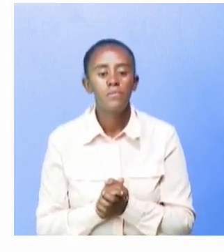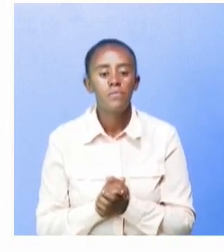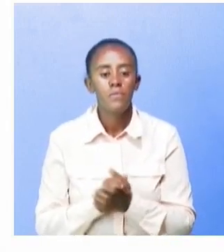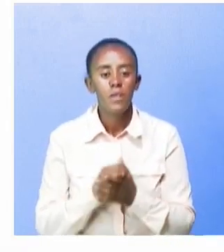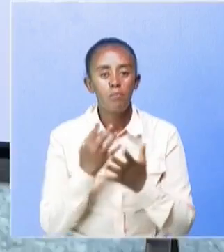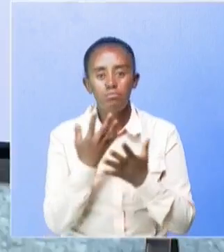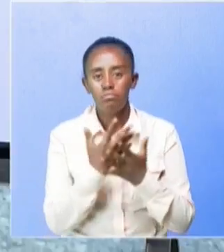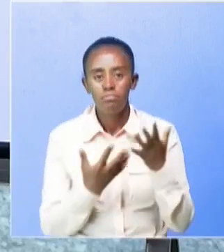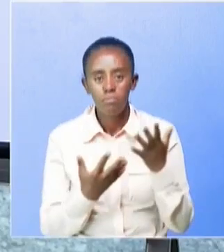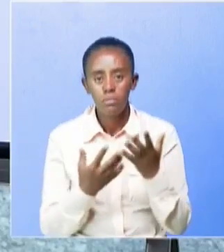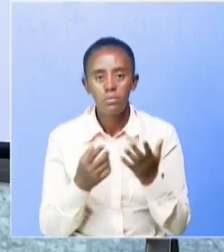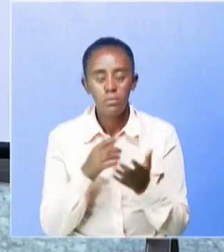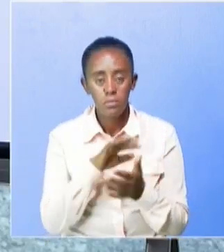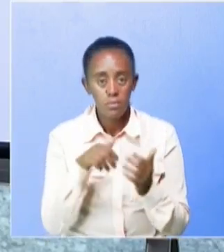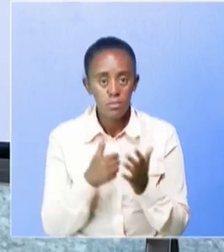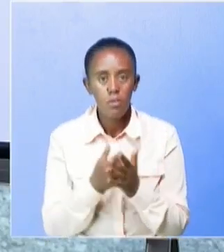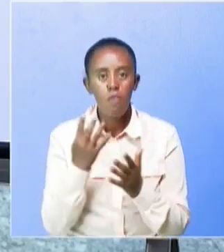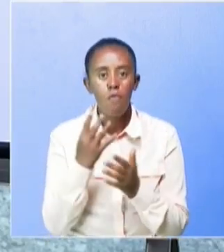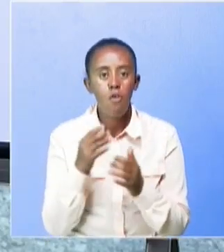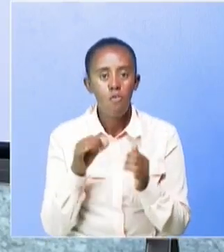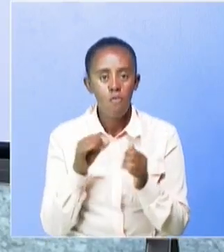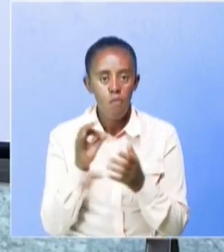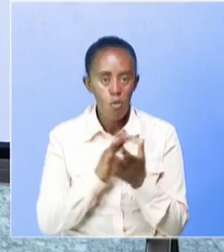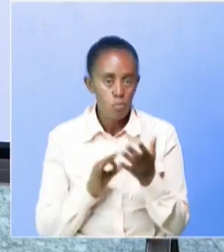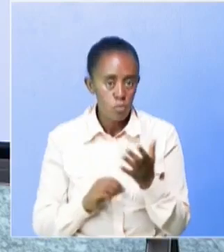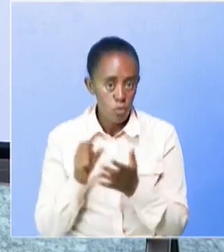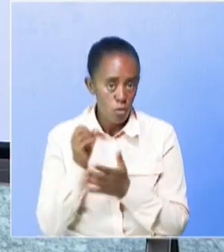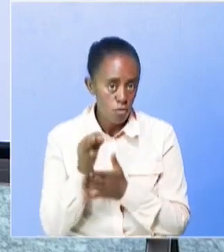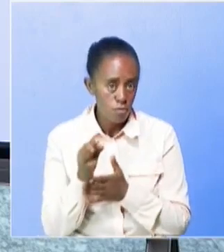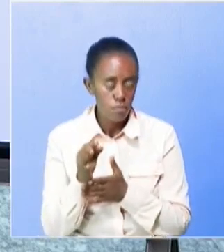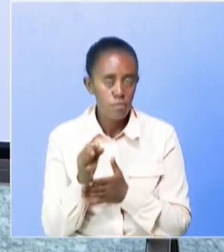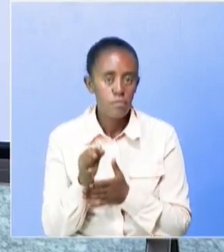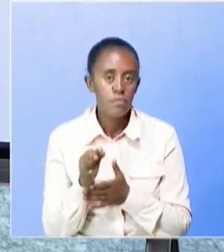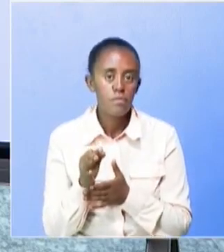These are all of the 4 forms of